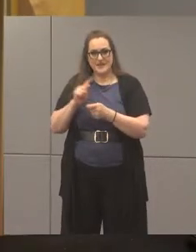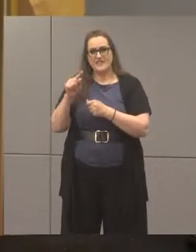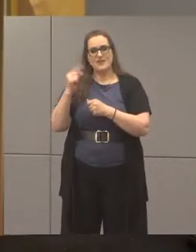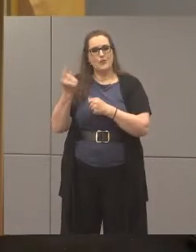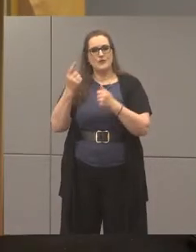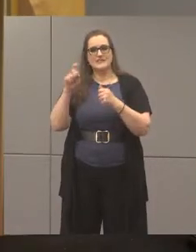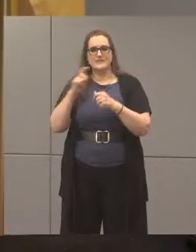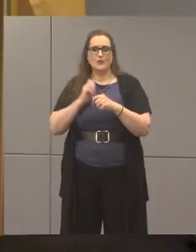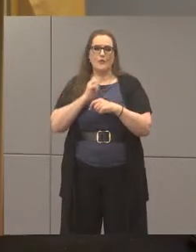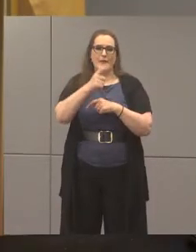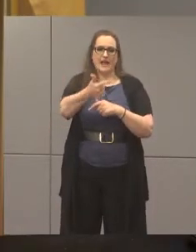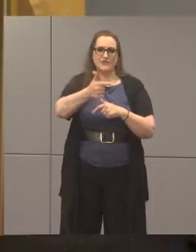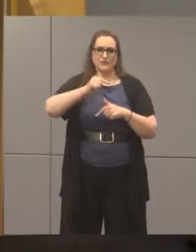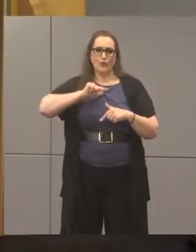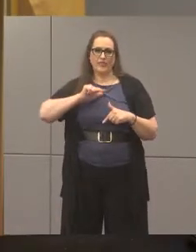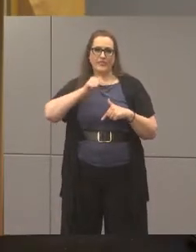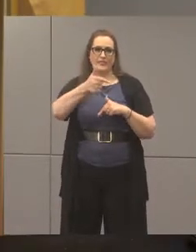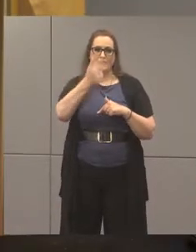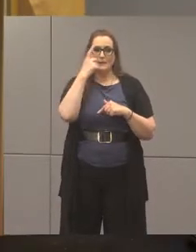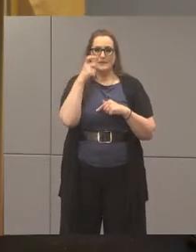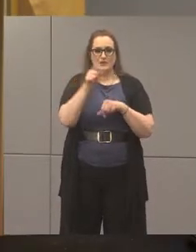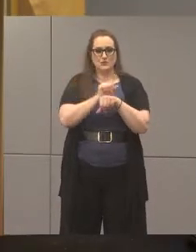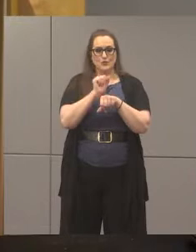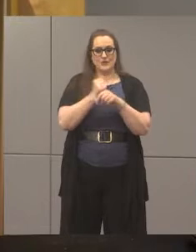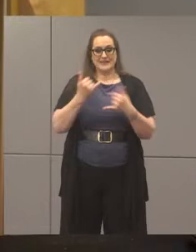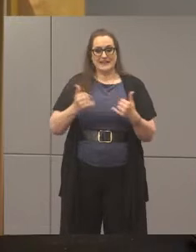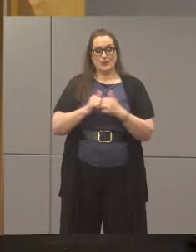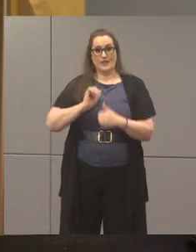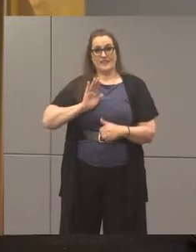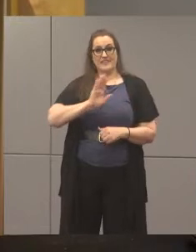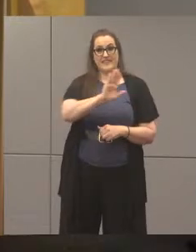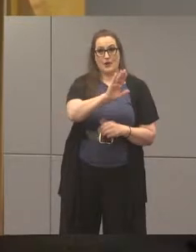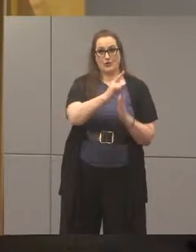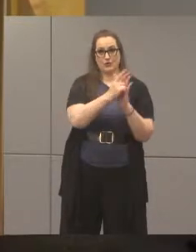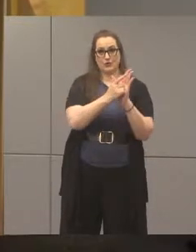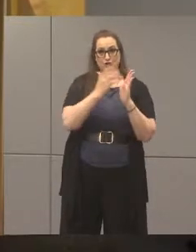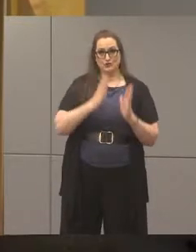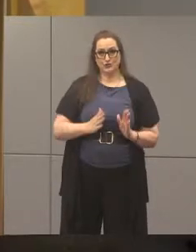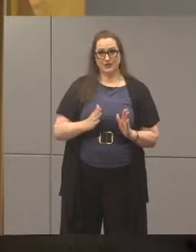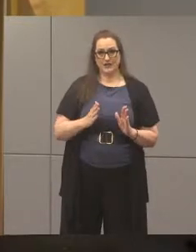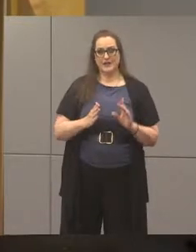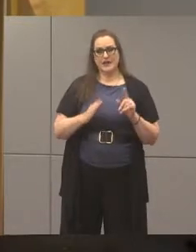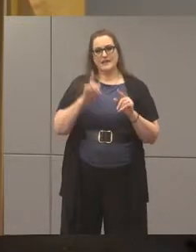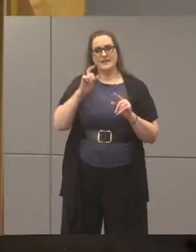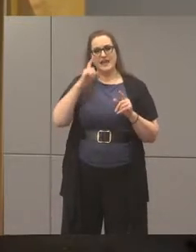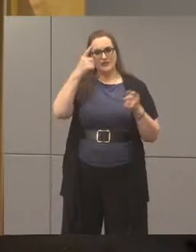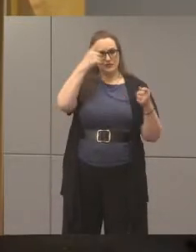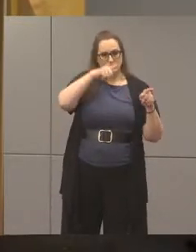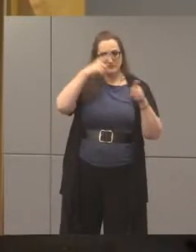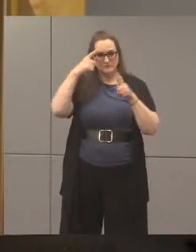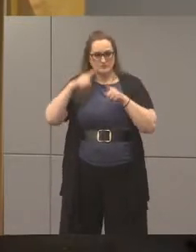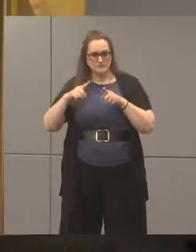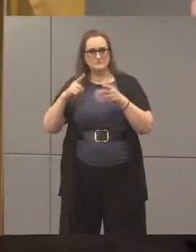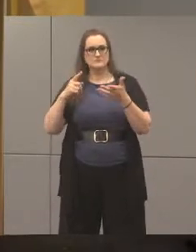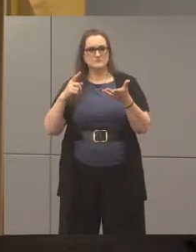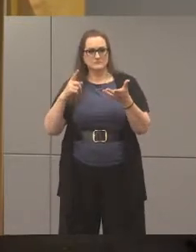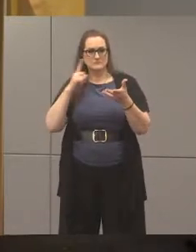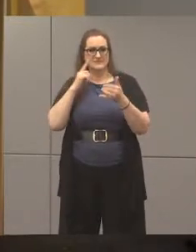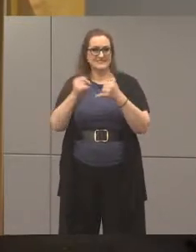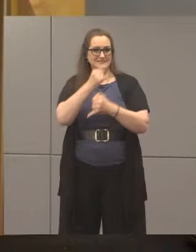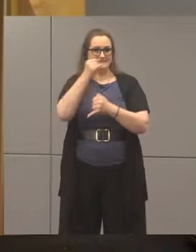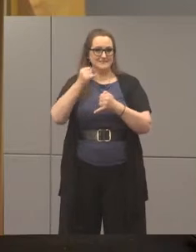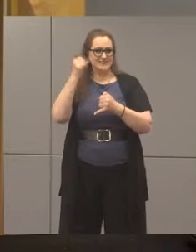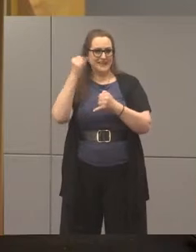have to go back and forth because they're working now with their attorney. And they have to come up with, at the